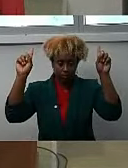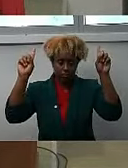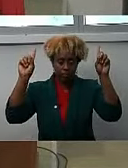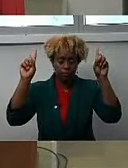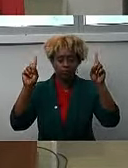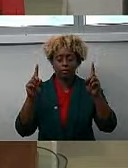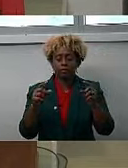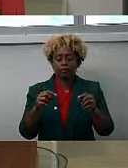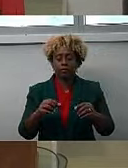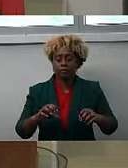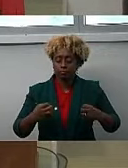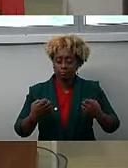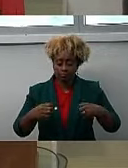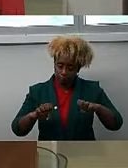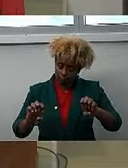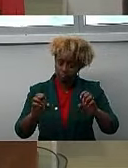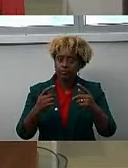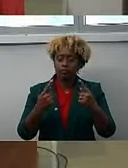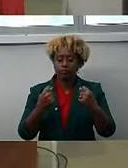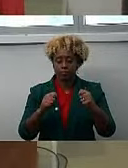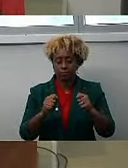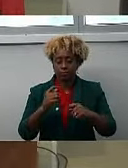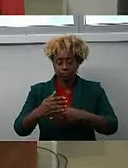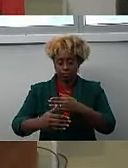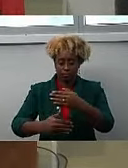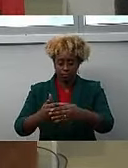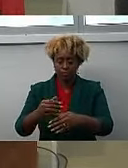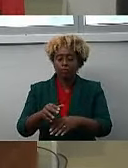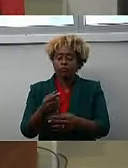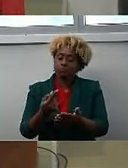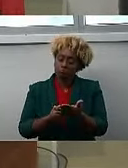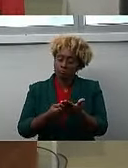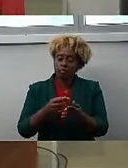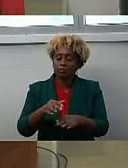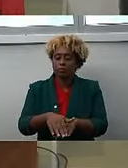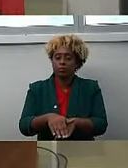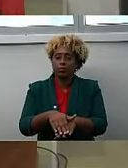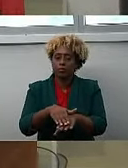in areas where progress has been slow.